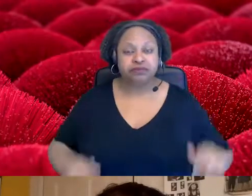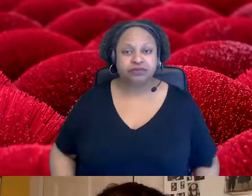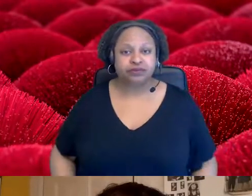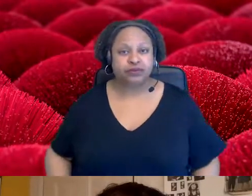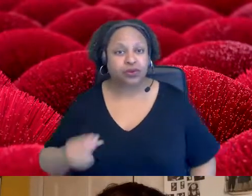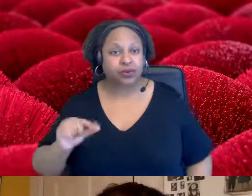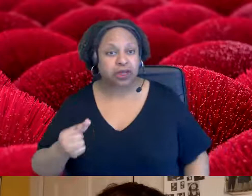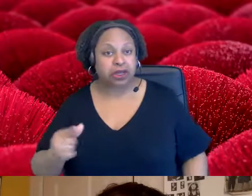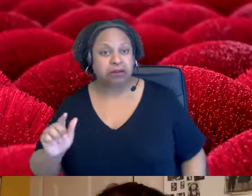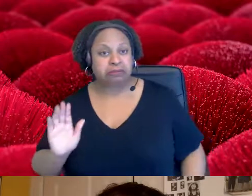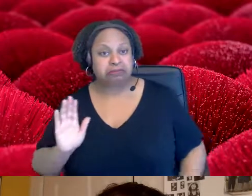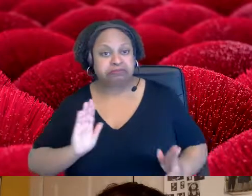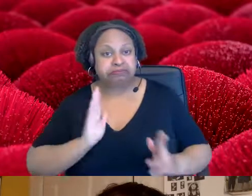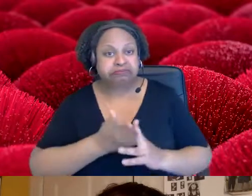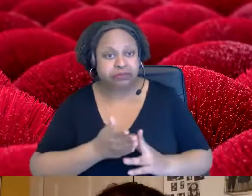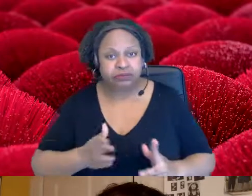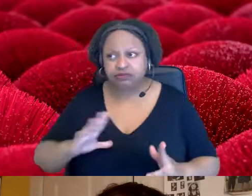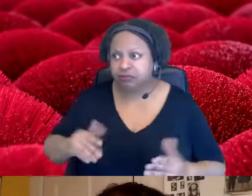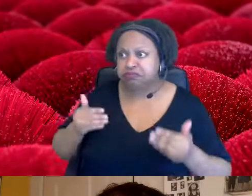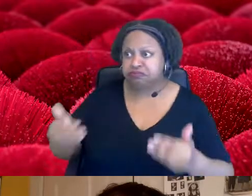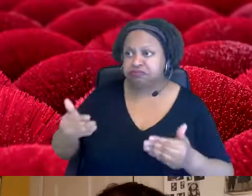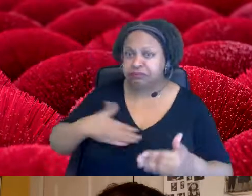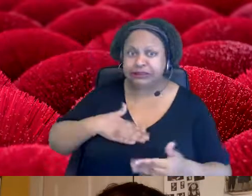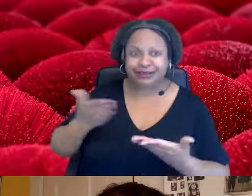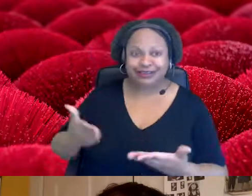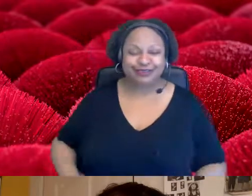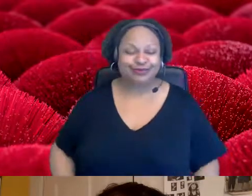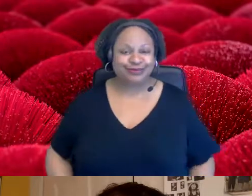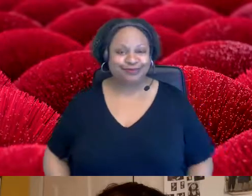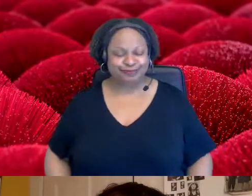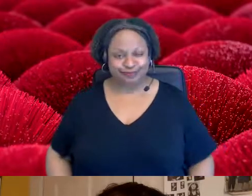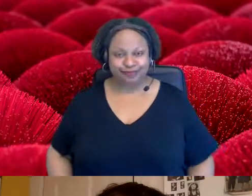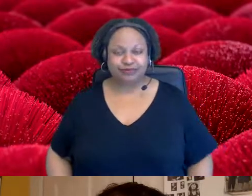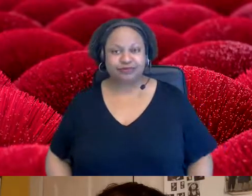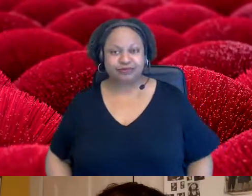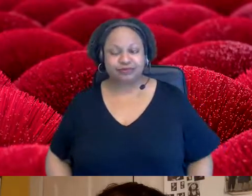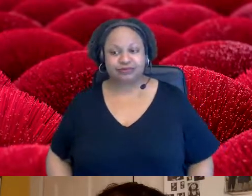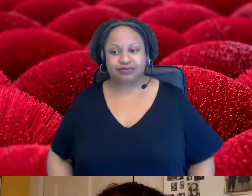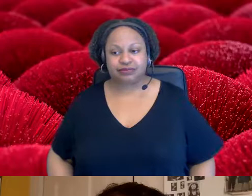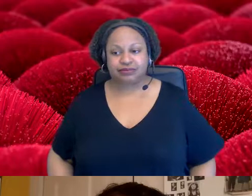Sorry. Go on, please. Okay, so I think